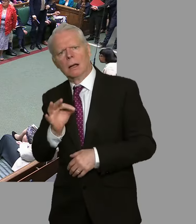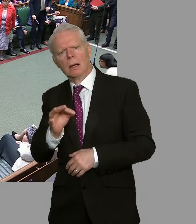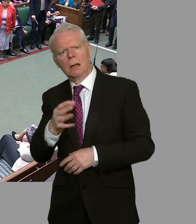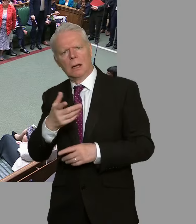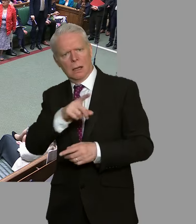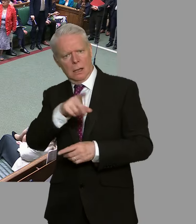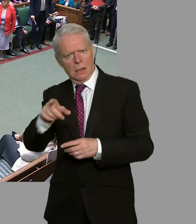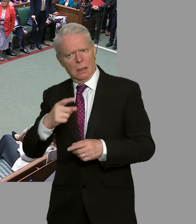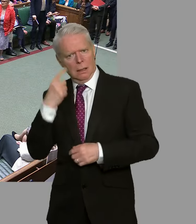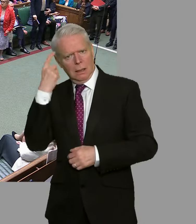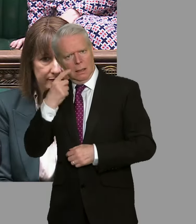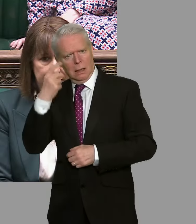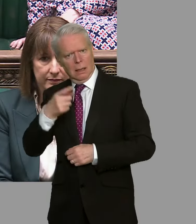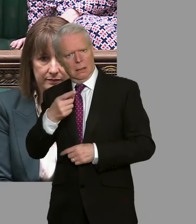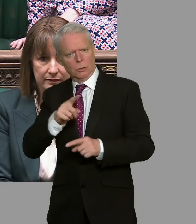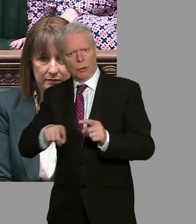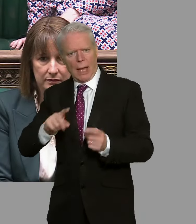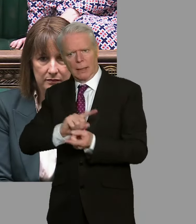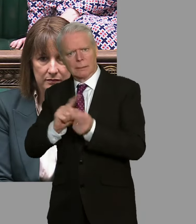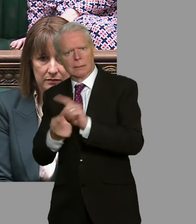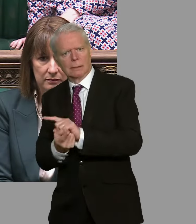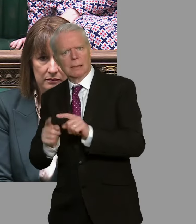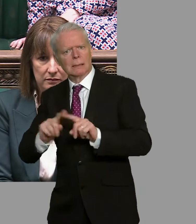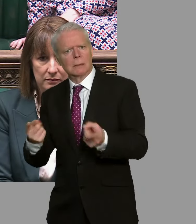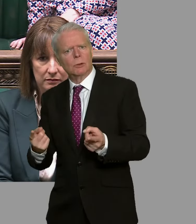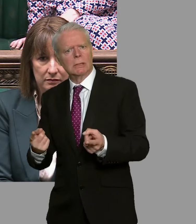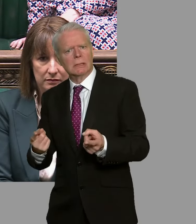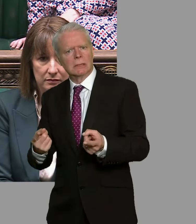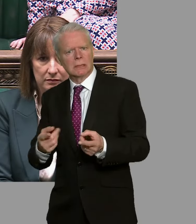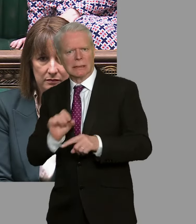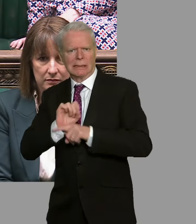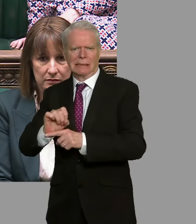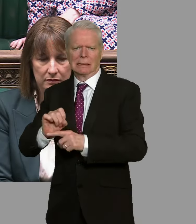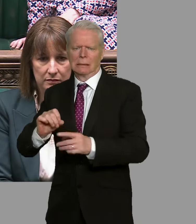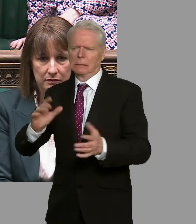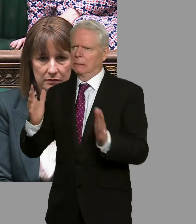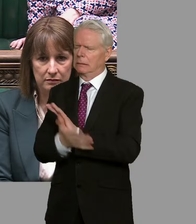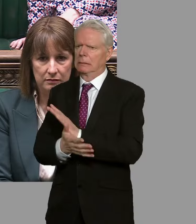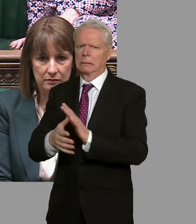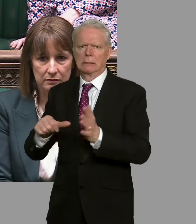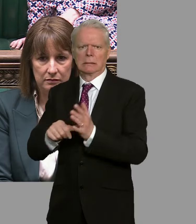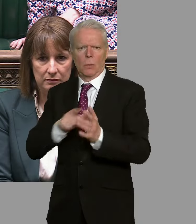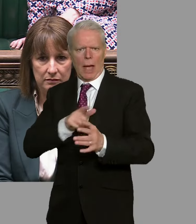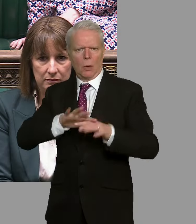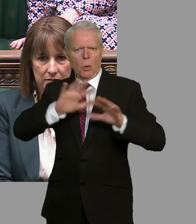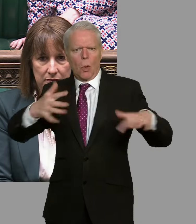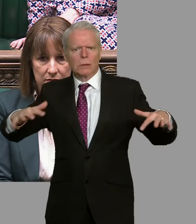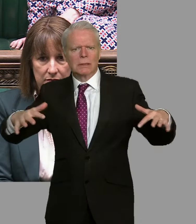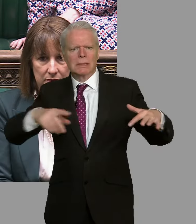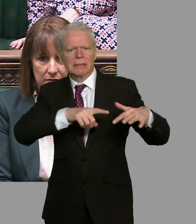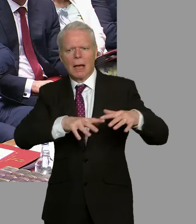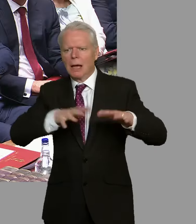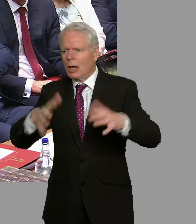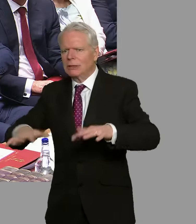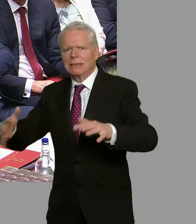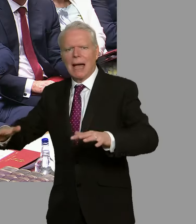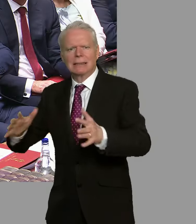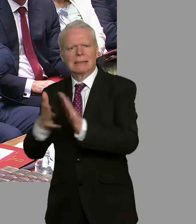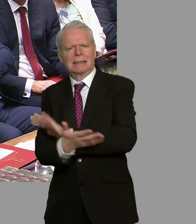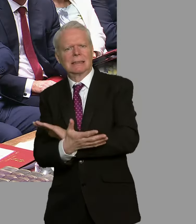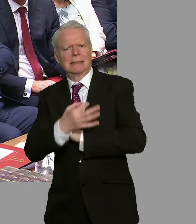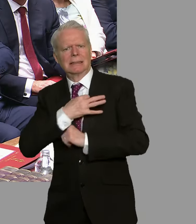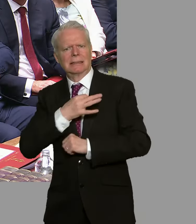his question? As he will know, the Secretary of State is going through a quasi-judicial exercise, and therefore